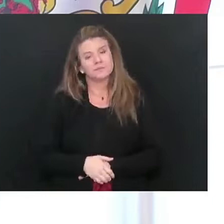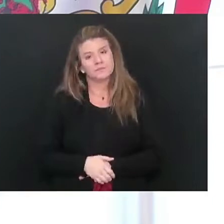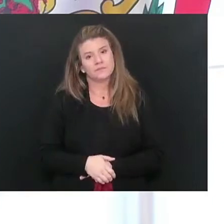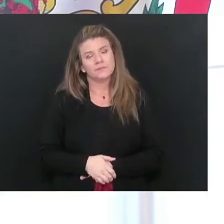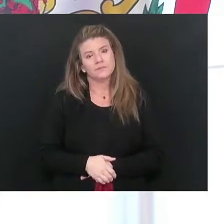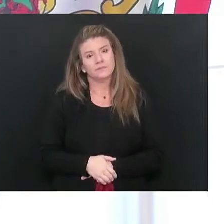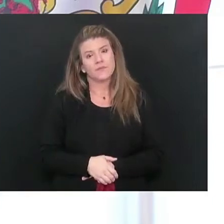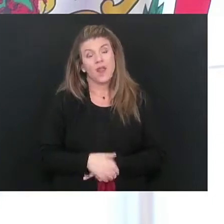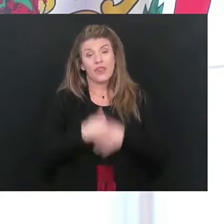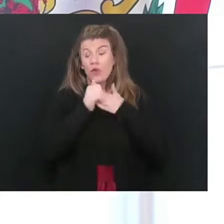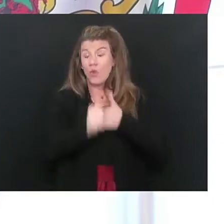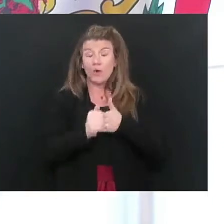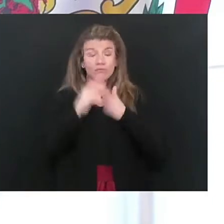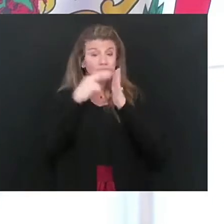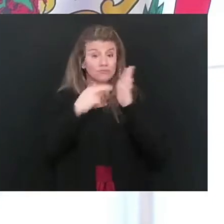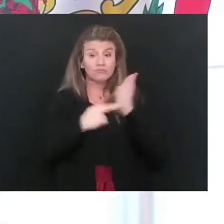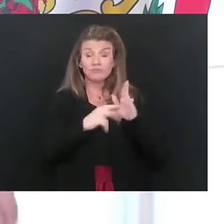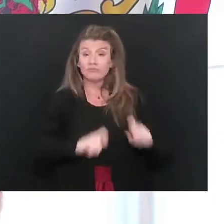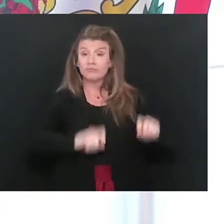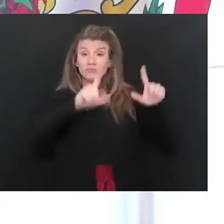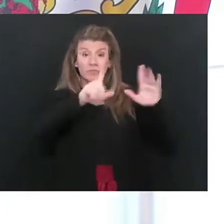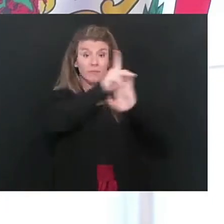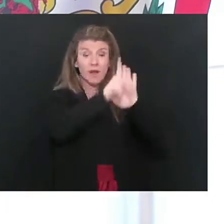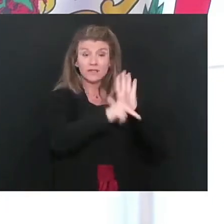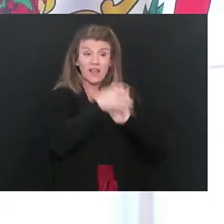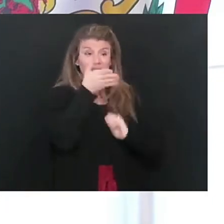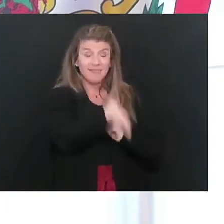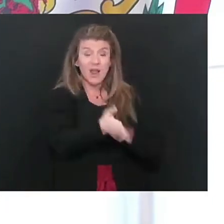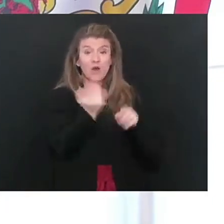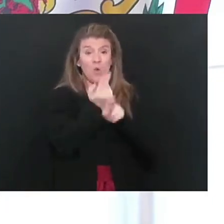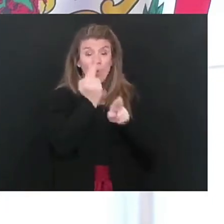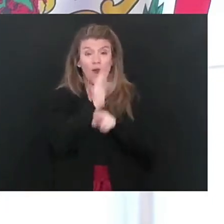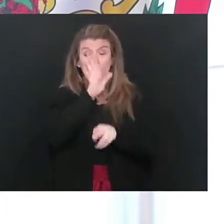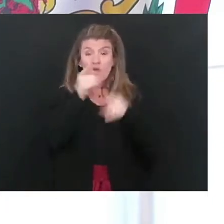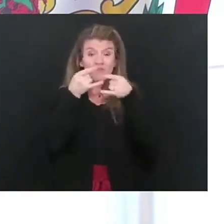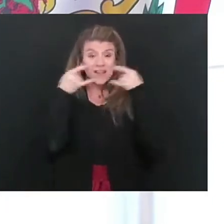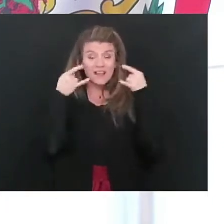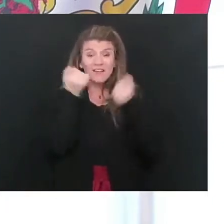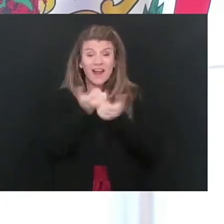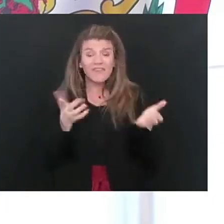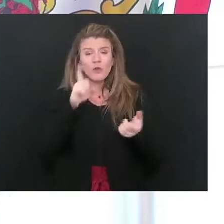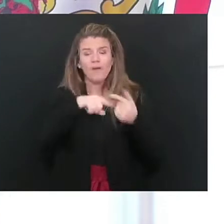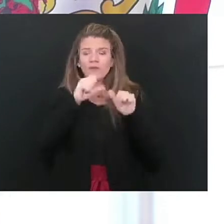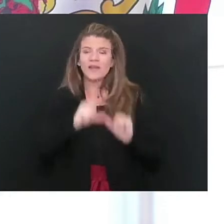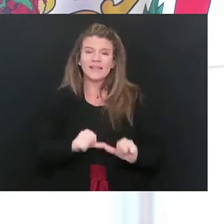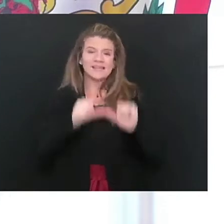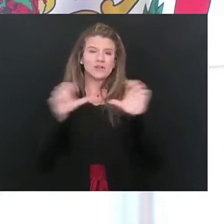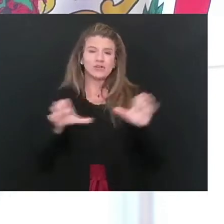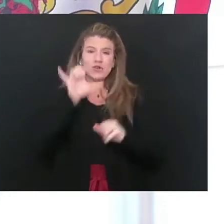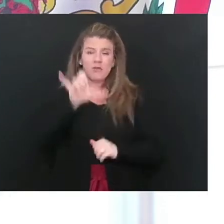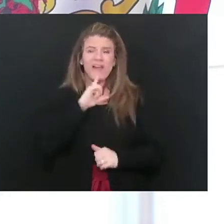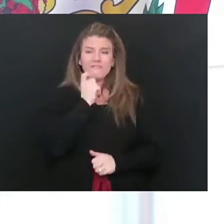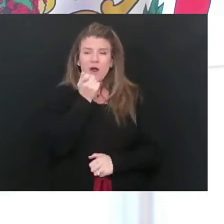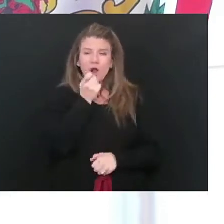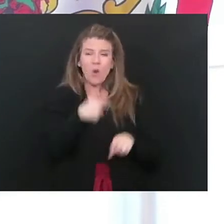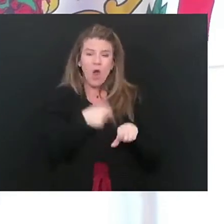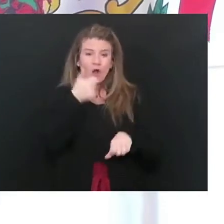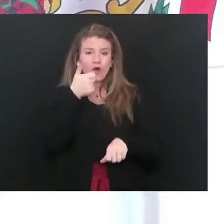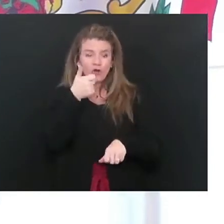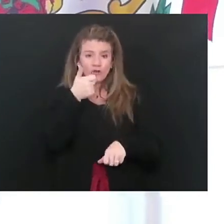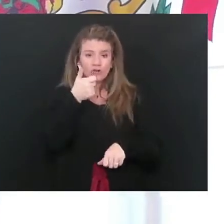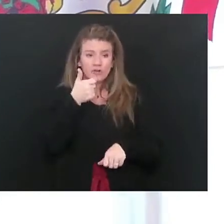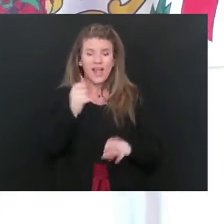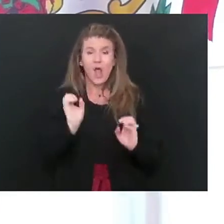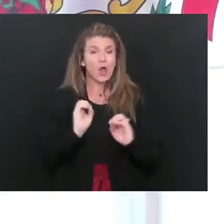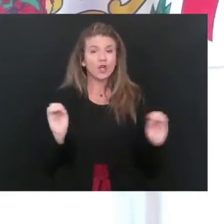All the guidelines are up there as far as wearing your face covering and everything. You got to continue to do that for a little bit longer.